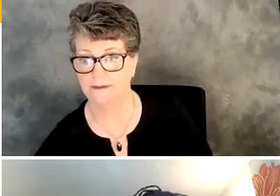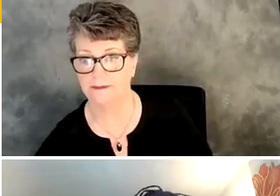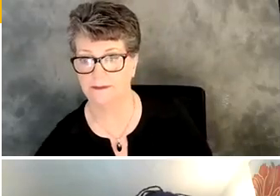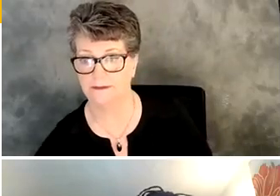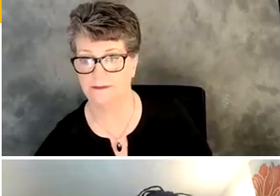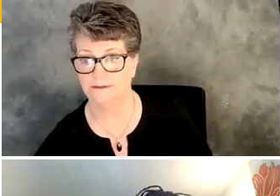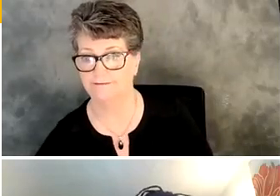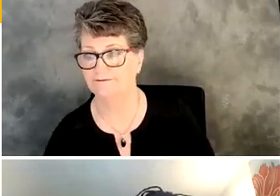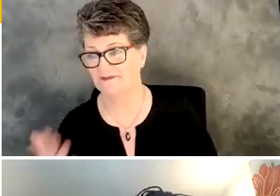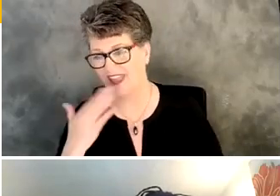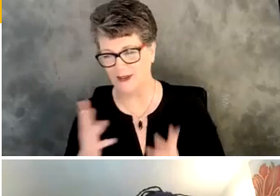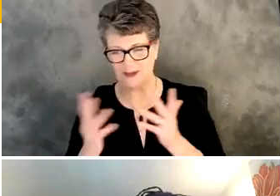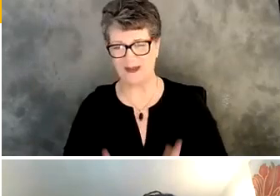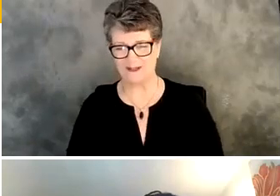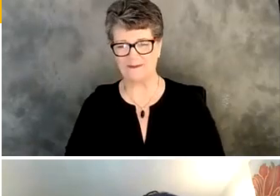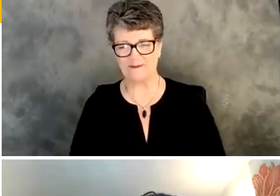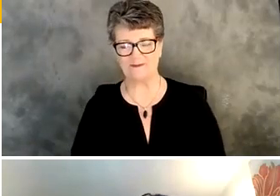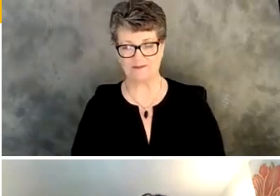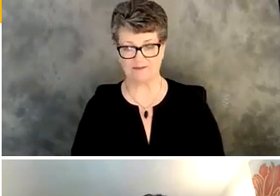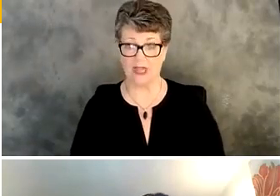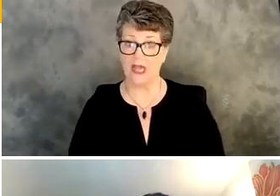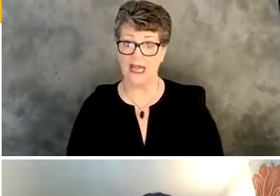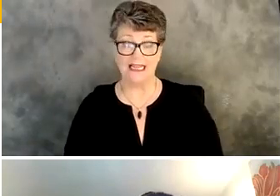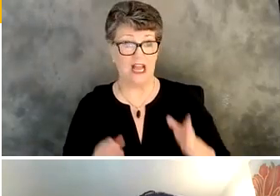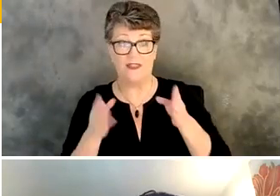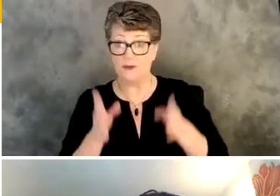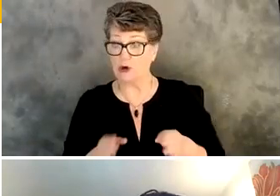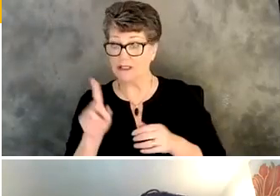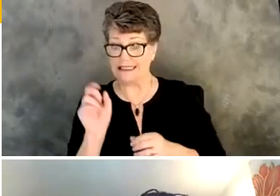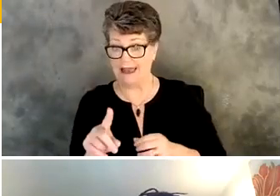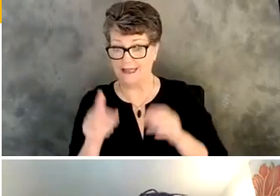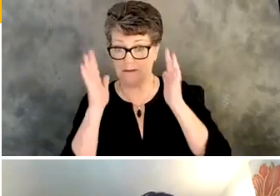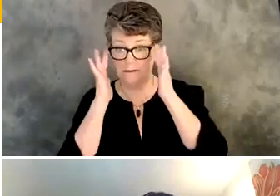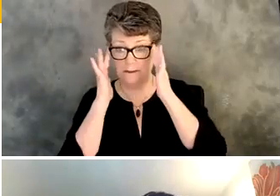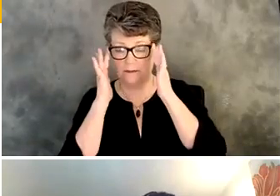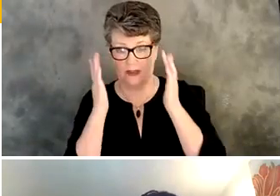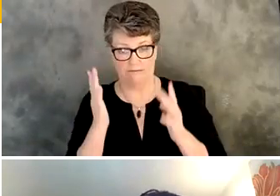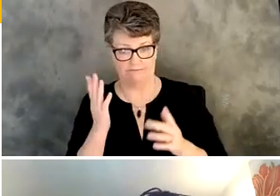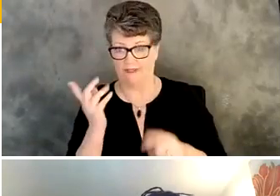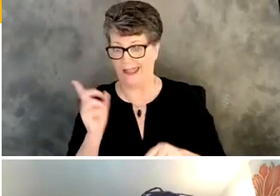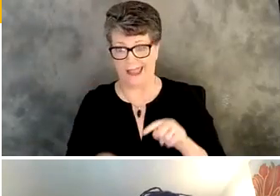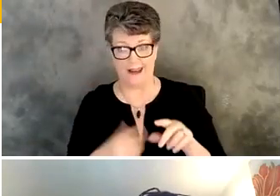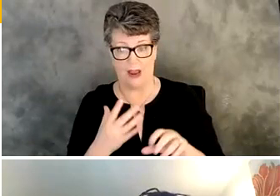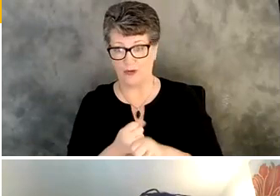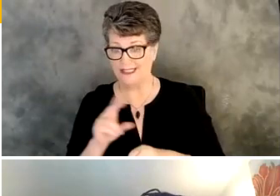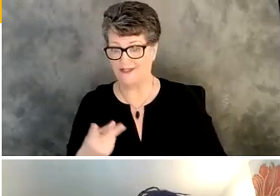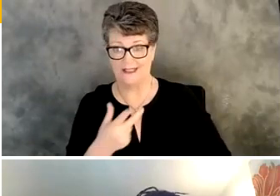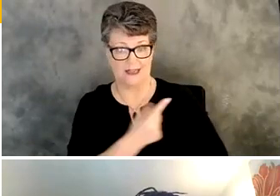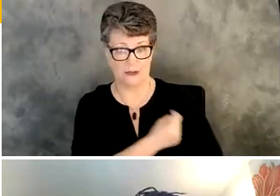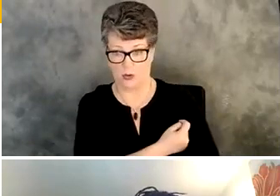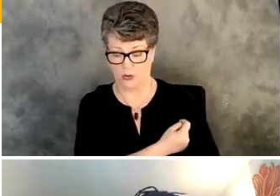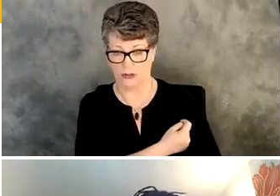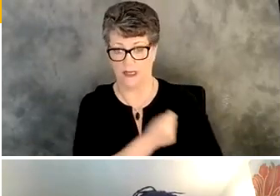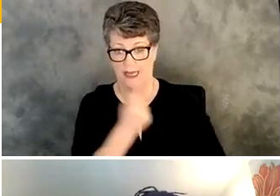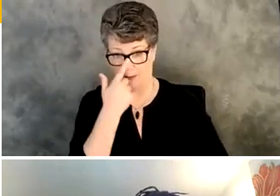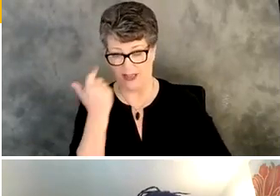Great, thank you so much. Now, someone's asking here, so if they cannot receive a second dose due to